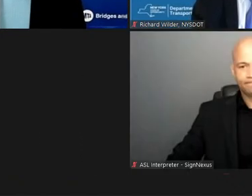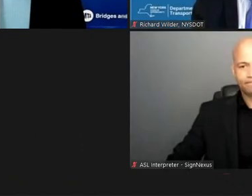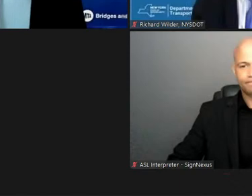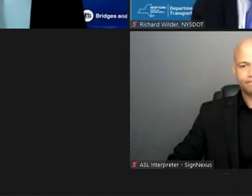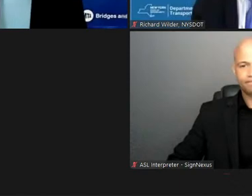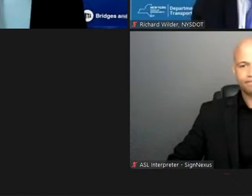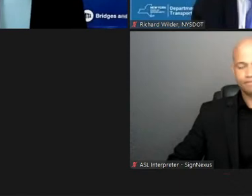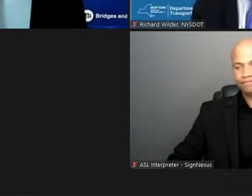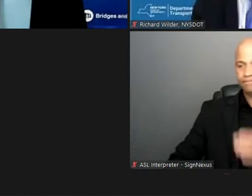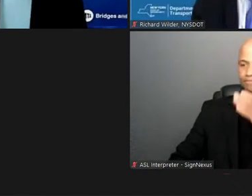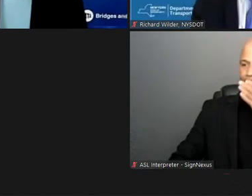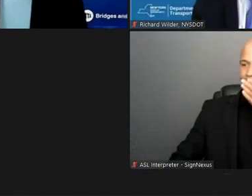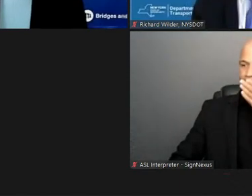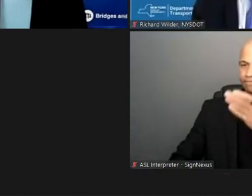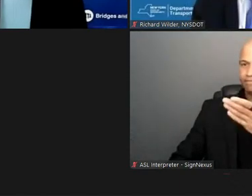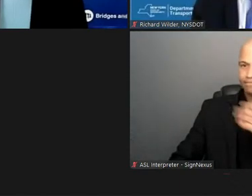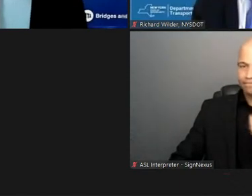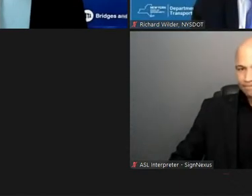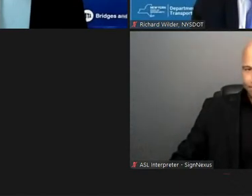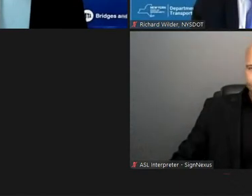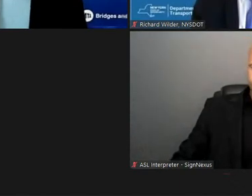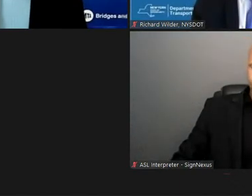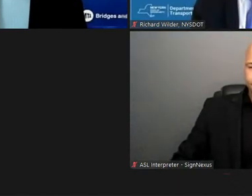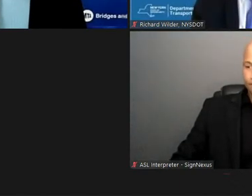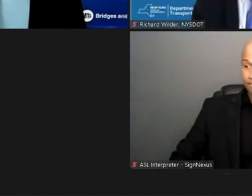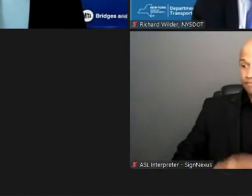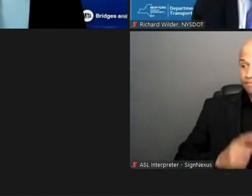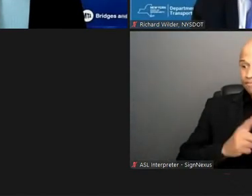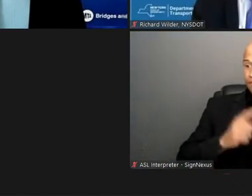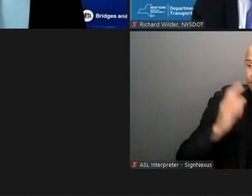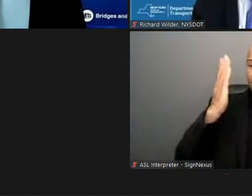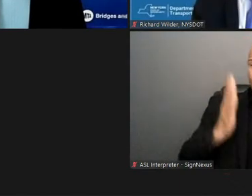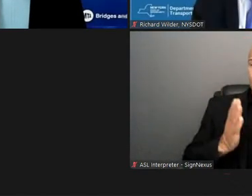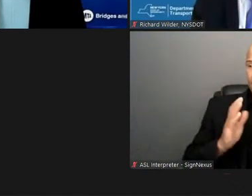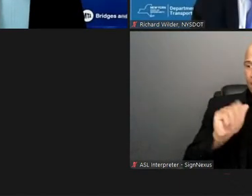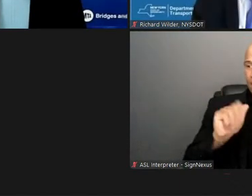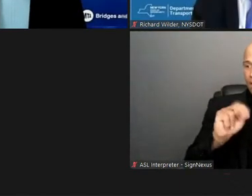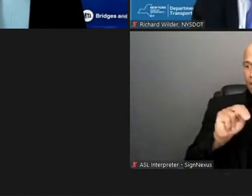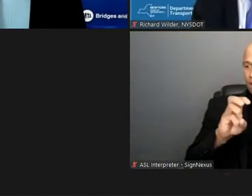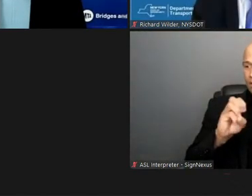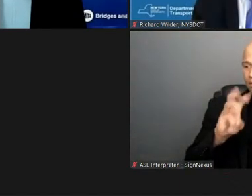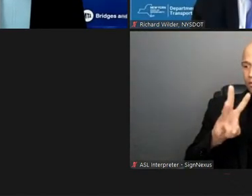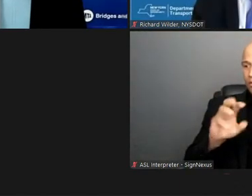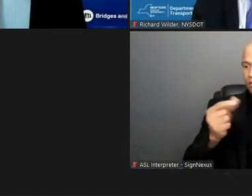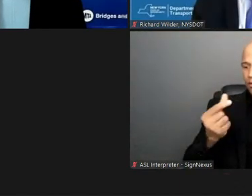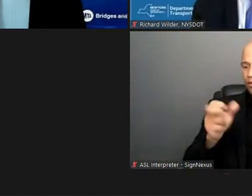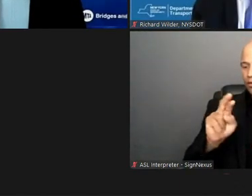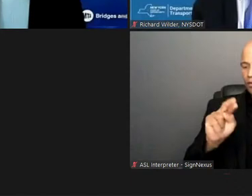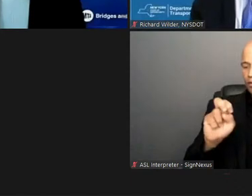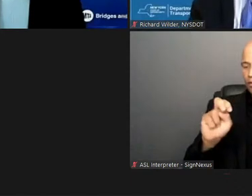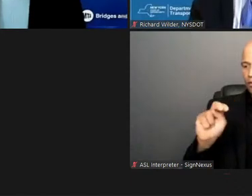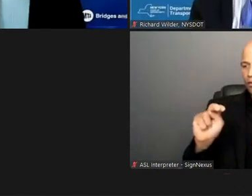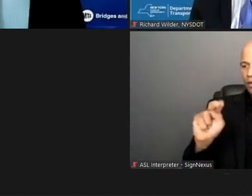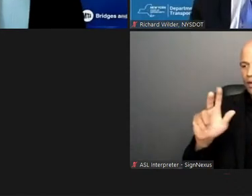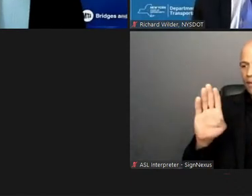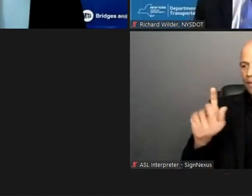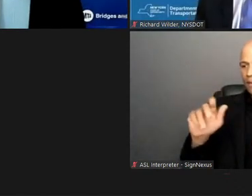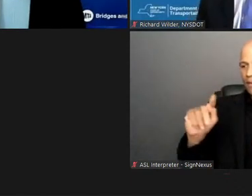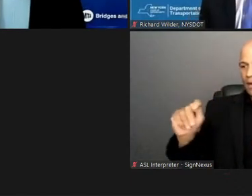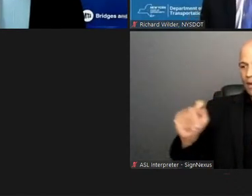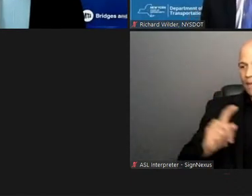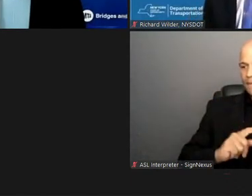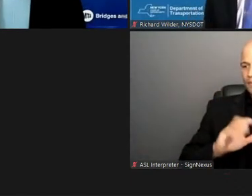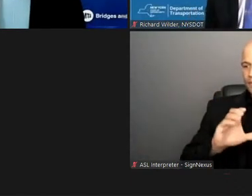thank you our next speaker is Andrew Greenblatt followed by Carol Parker